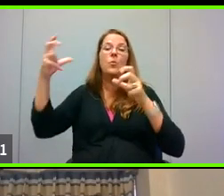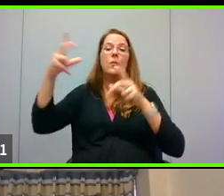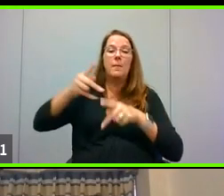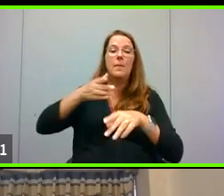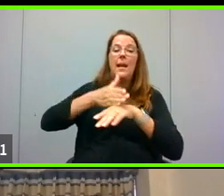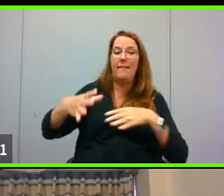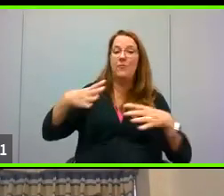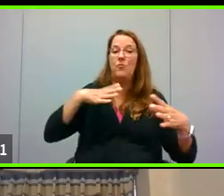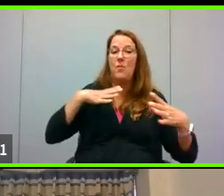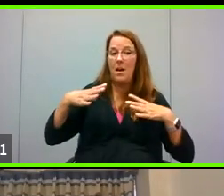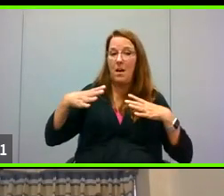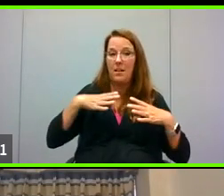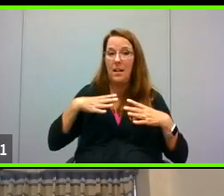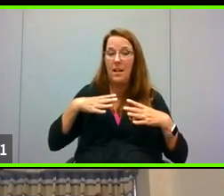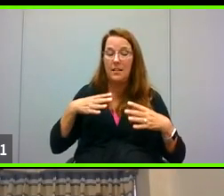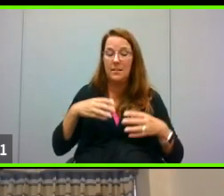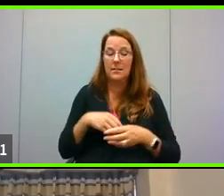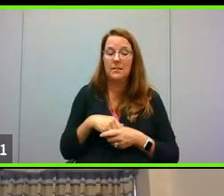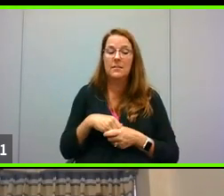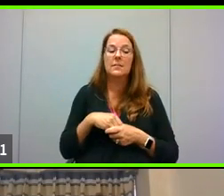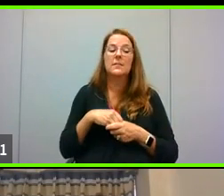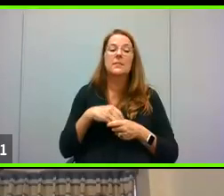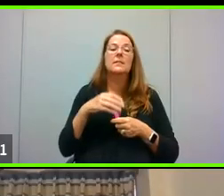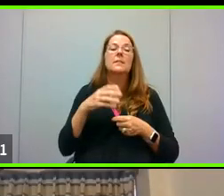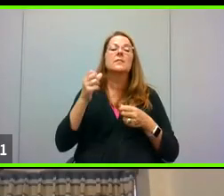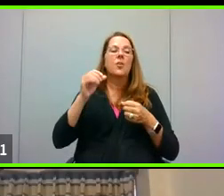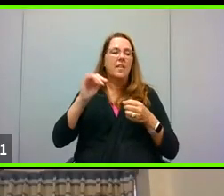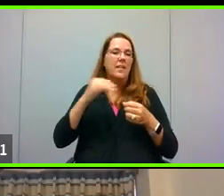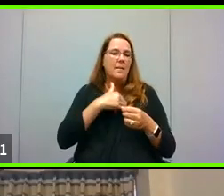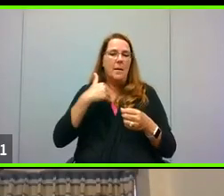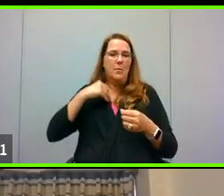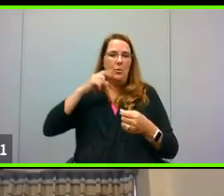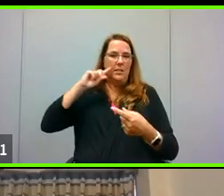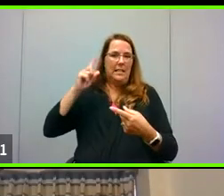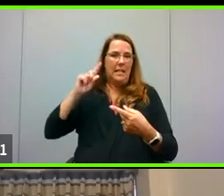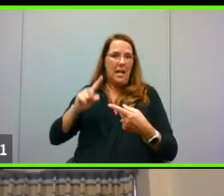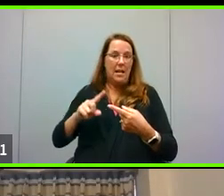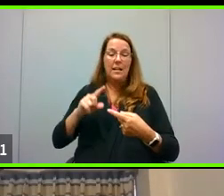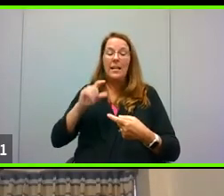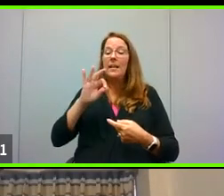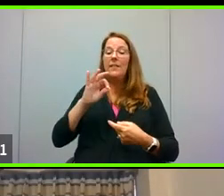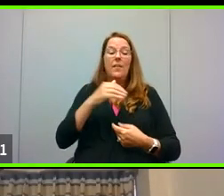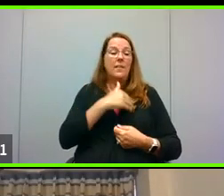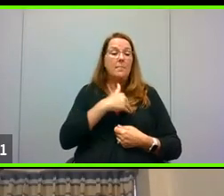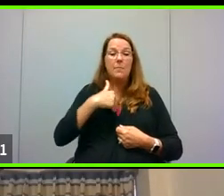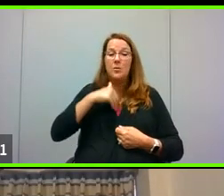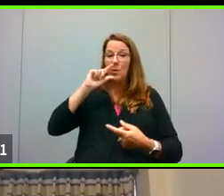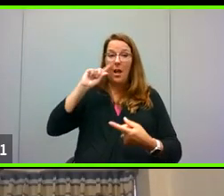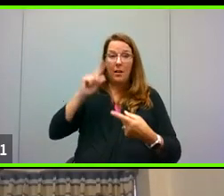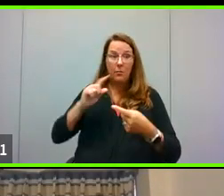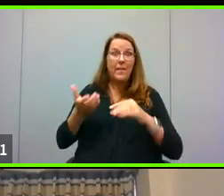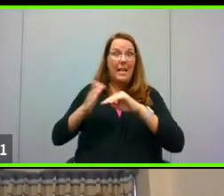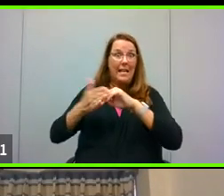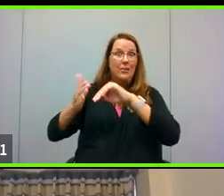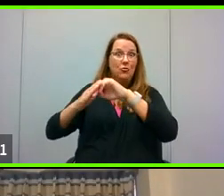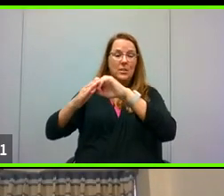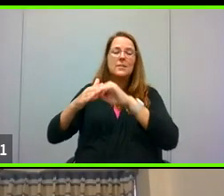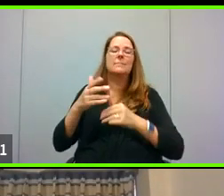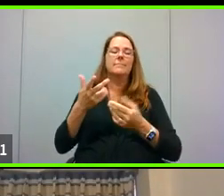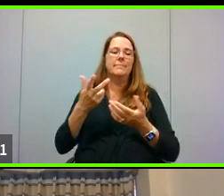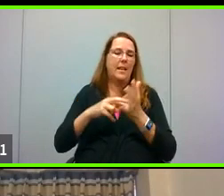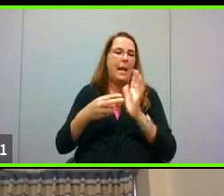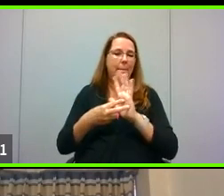all stands and the numbers continue to decline. If the numbers do not decline and they continue to increase, then we will be looking at